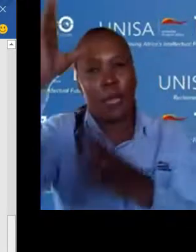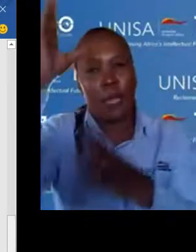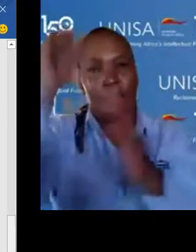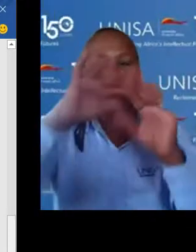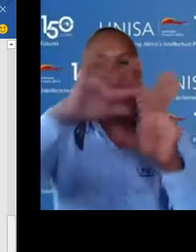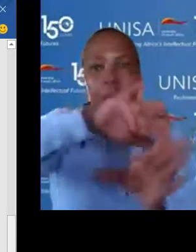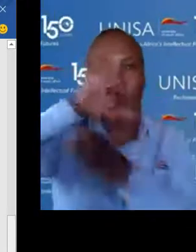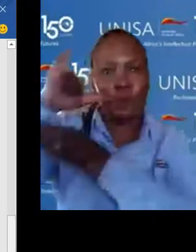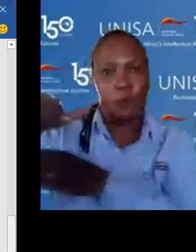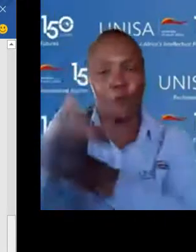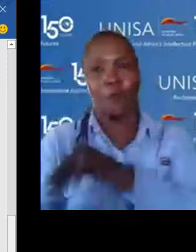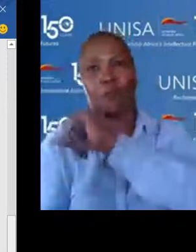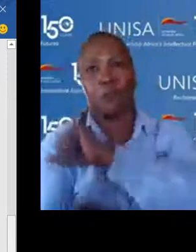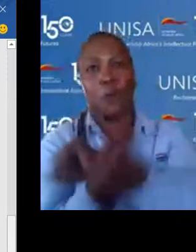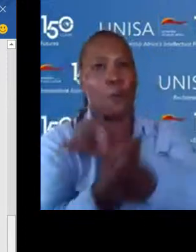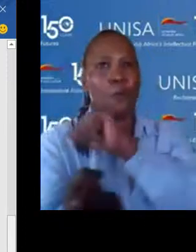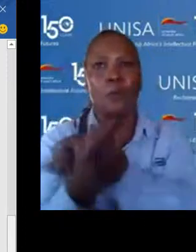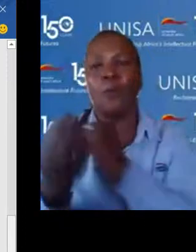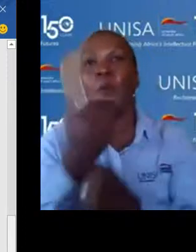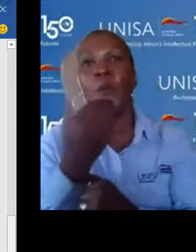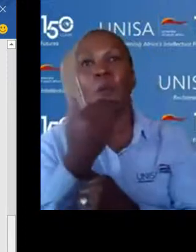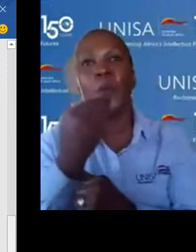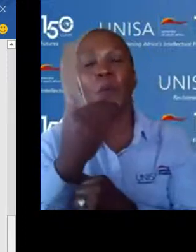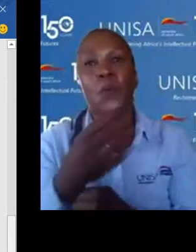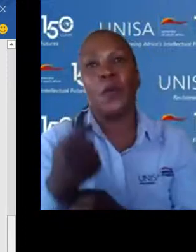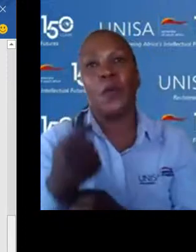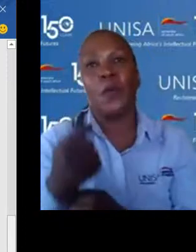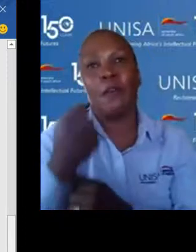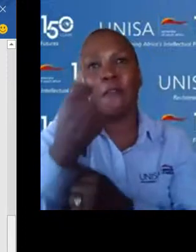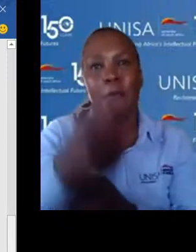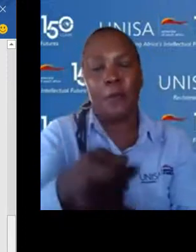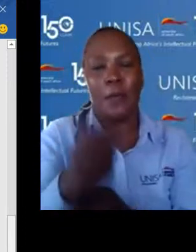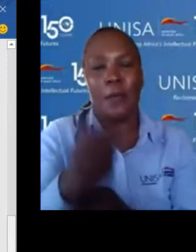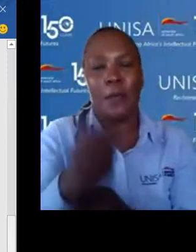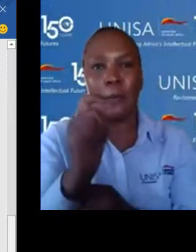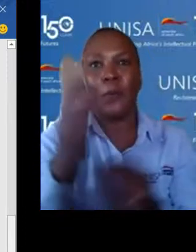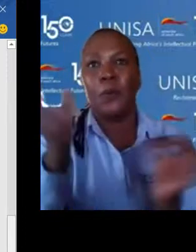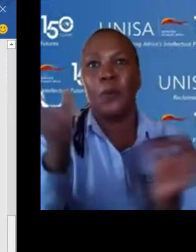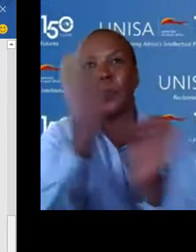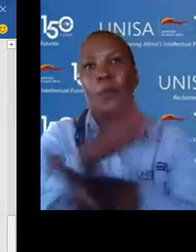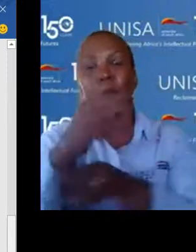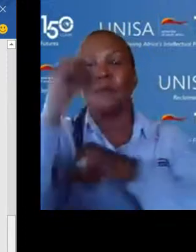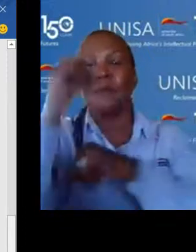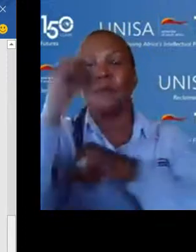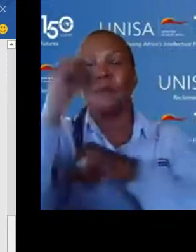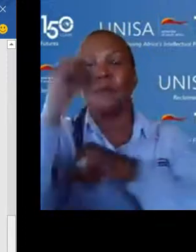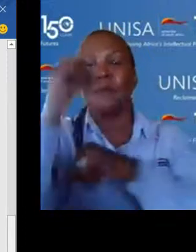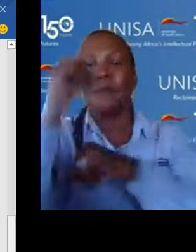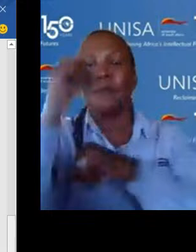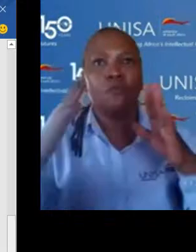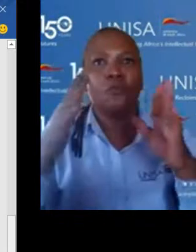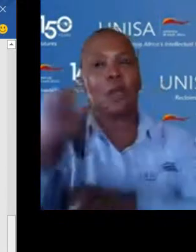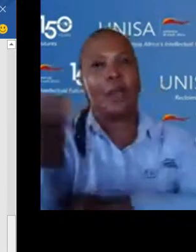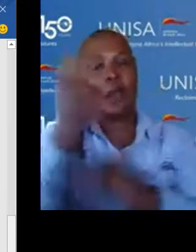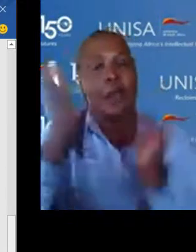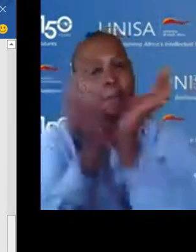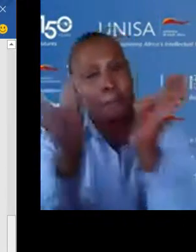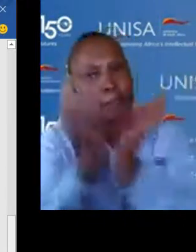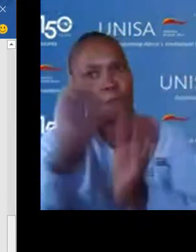of funding. The structure is yet to convene a general meeting of all